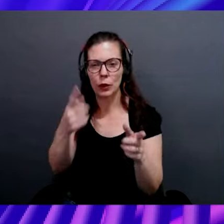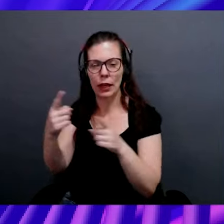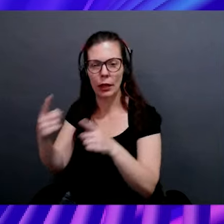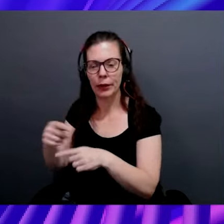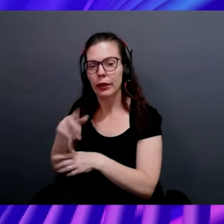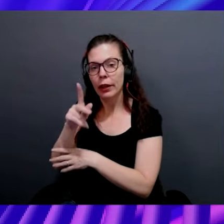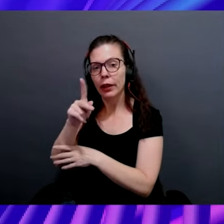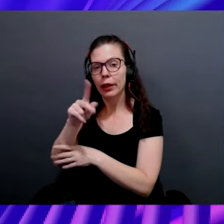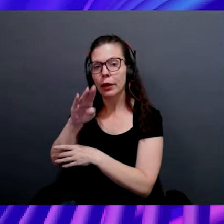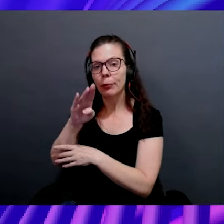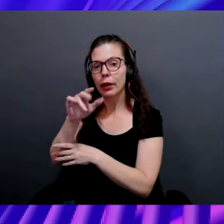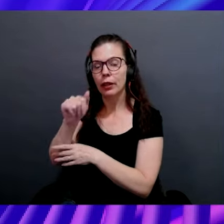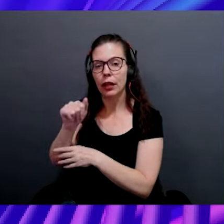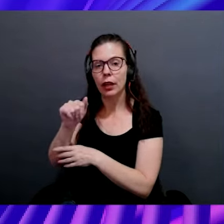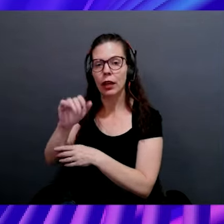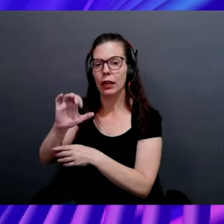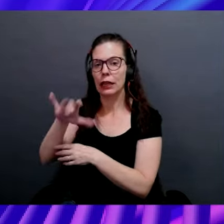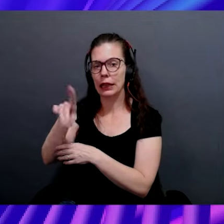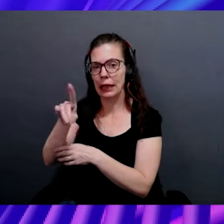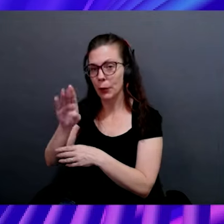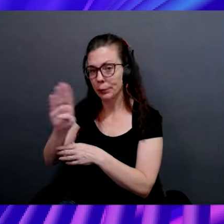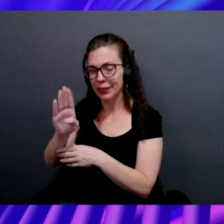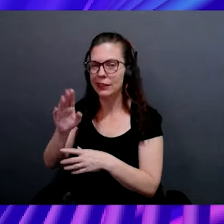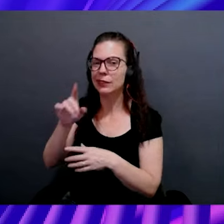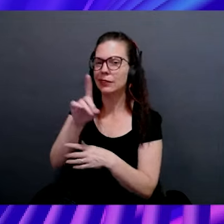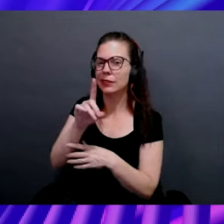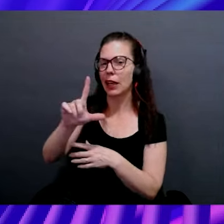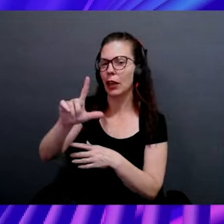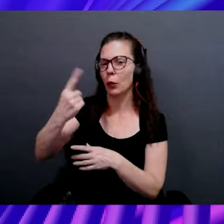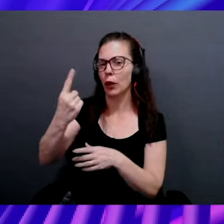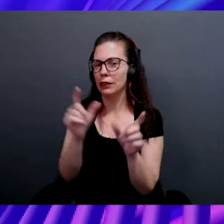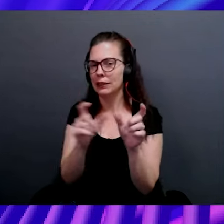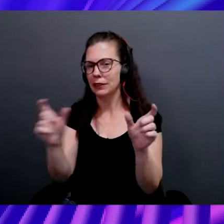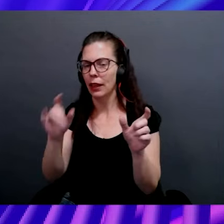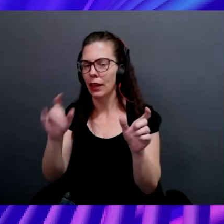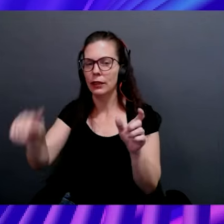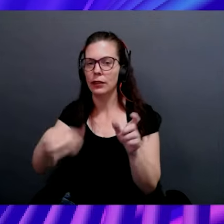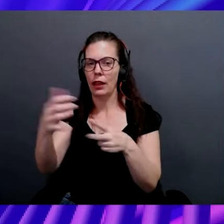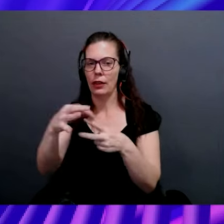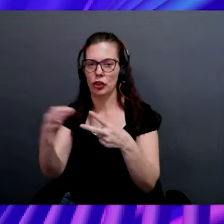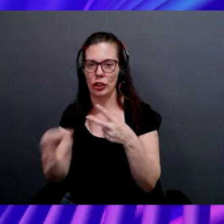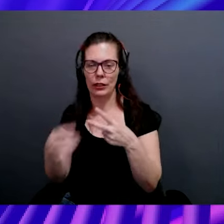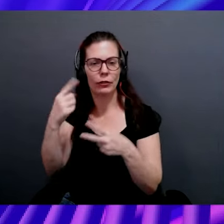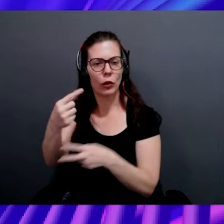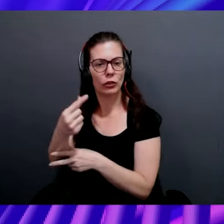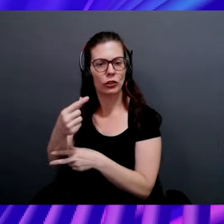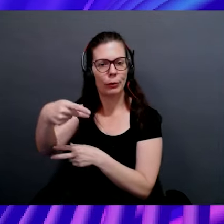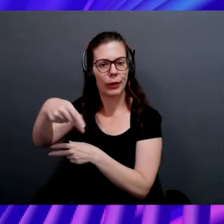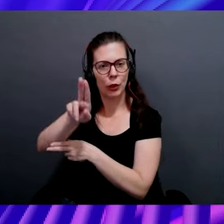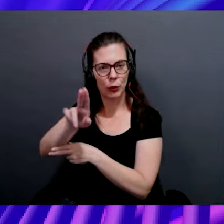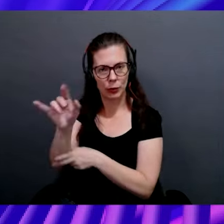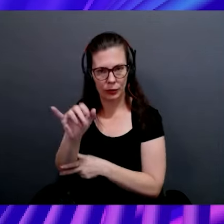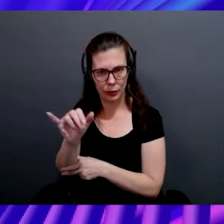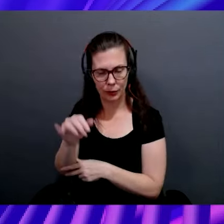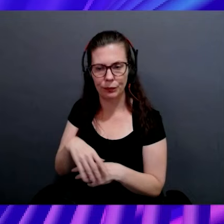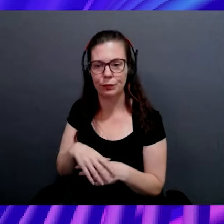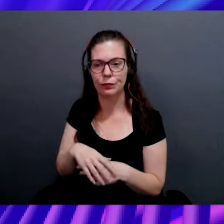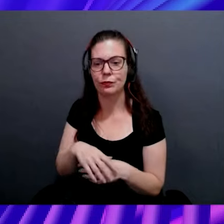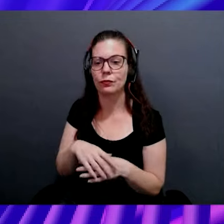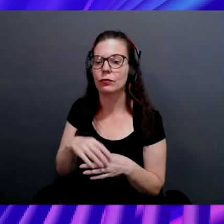based DL1 instances, which are alternatives to GPUs, also